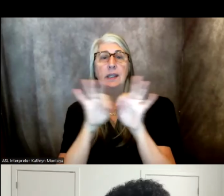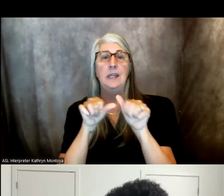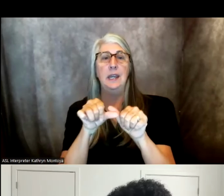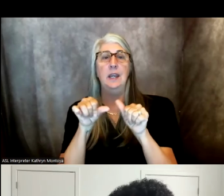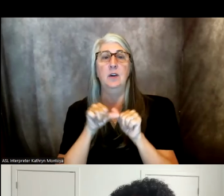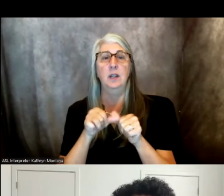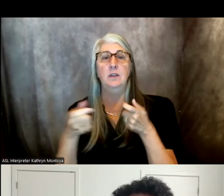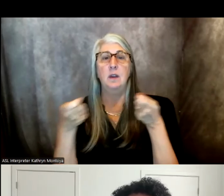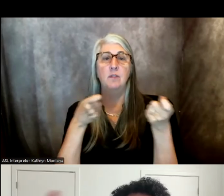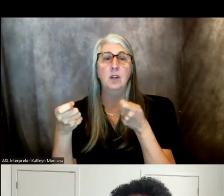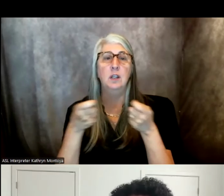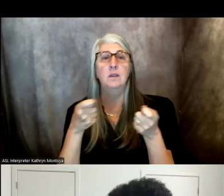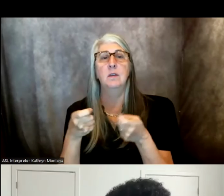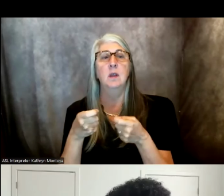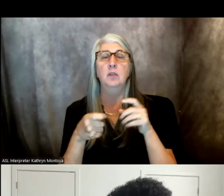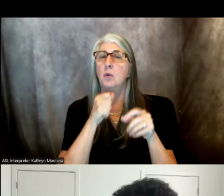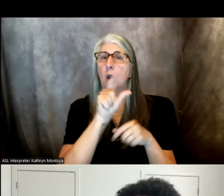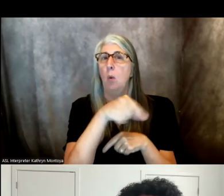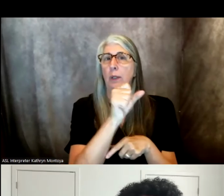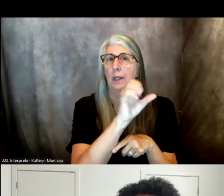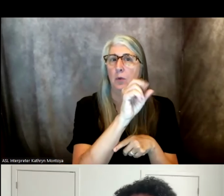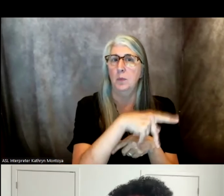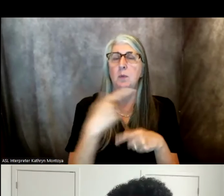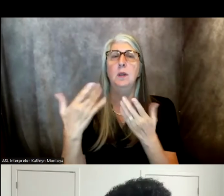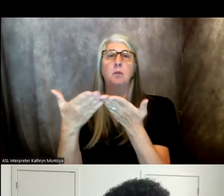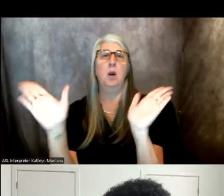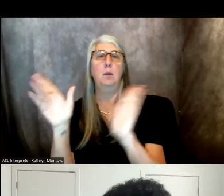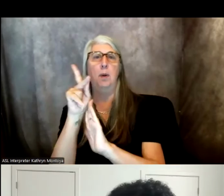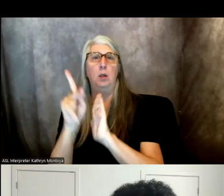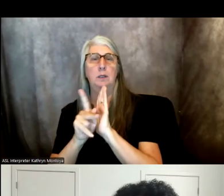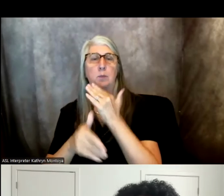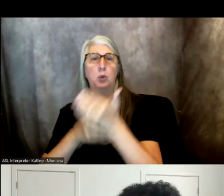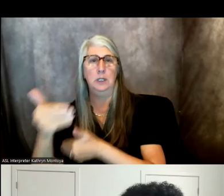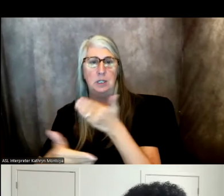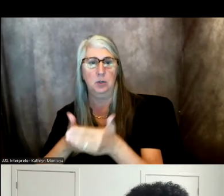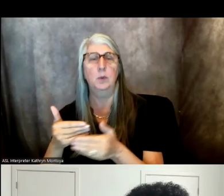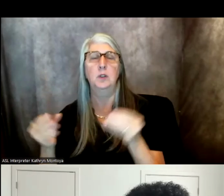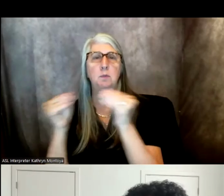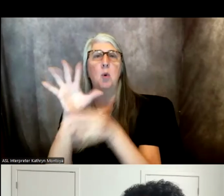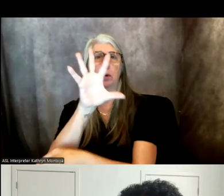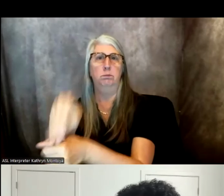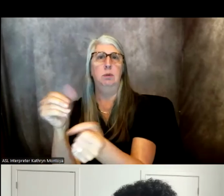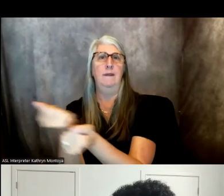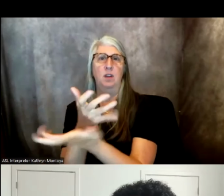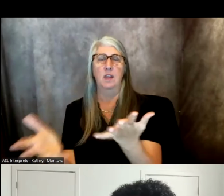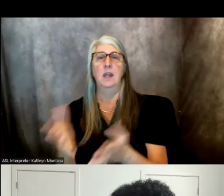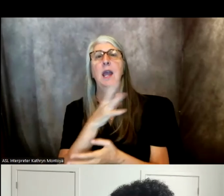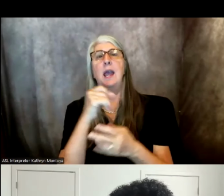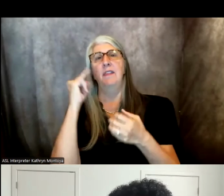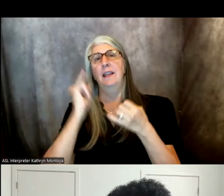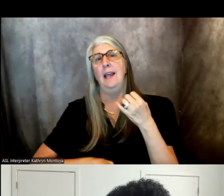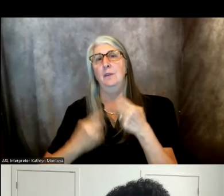from just SOPs to more broadly policy and procedure, which is much more encompassing. And then lastly, training was not a